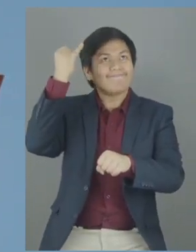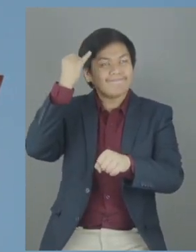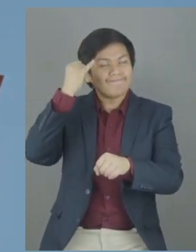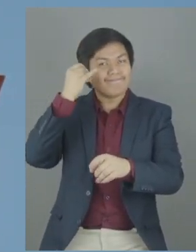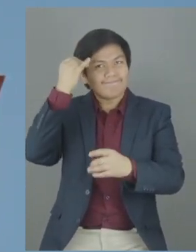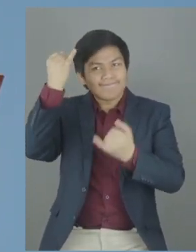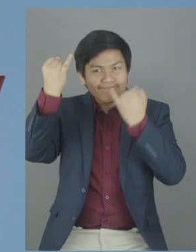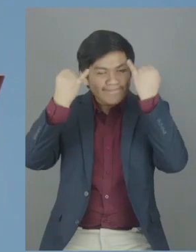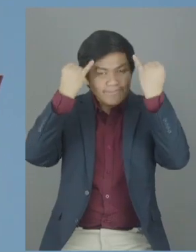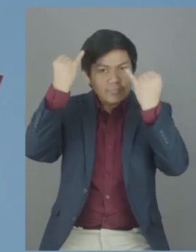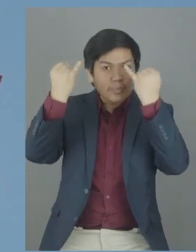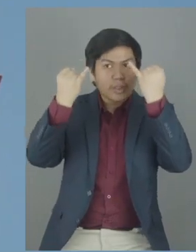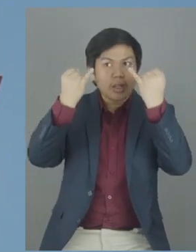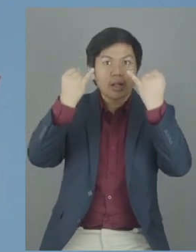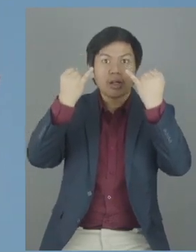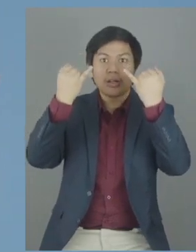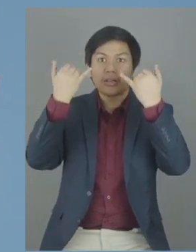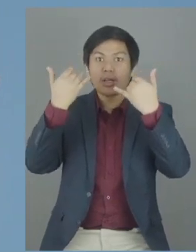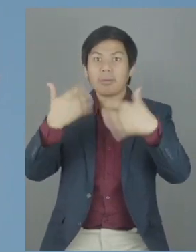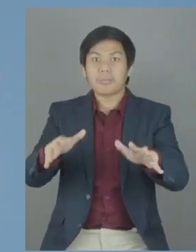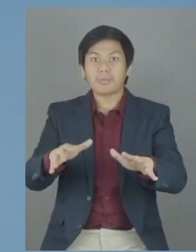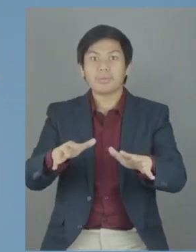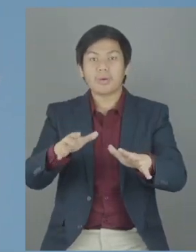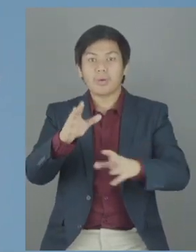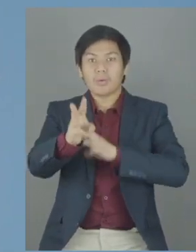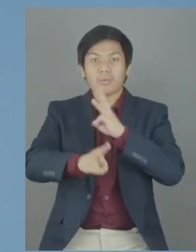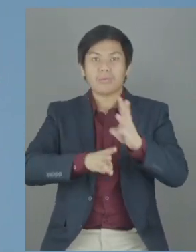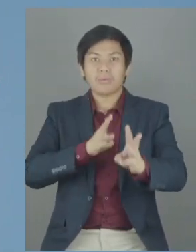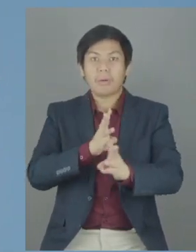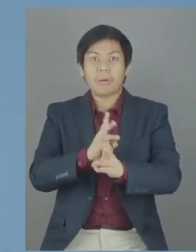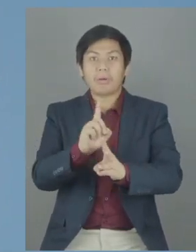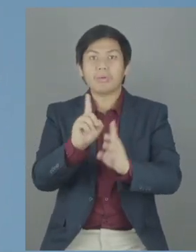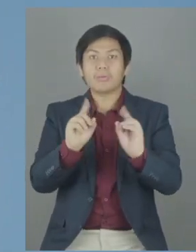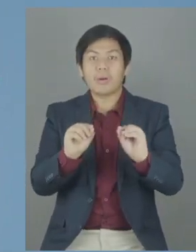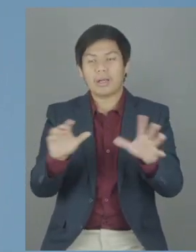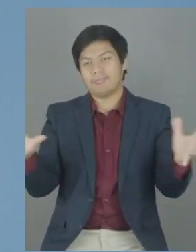Go out there only for the world to crush it.